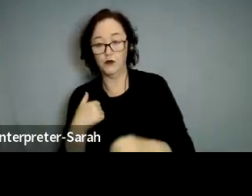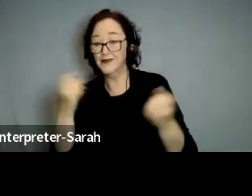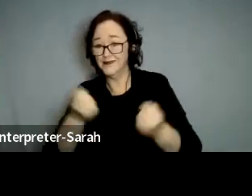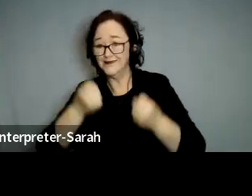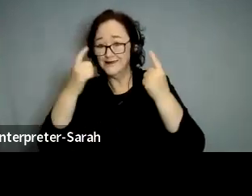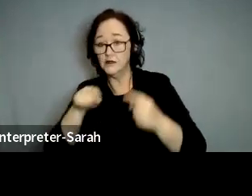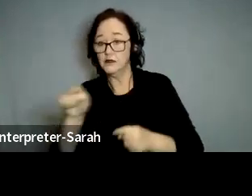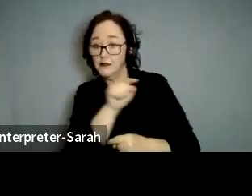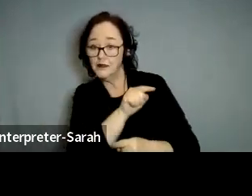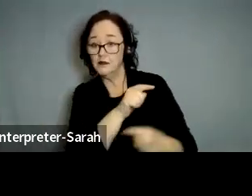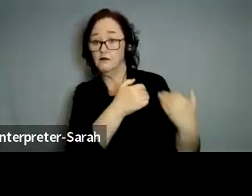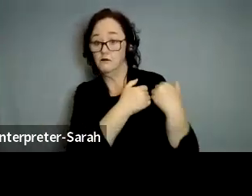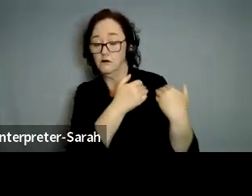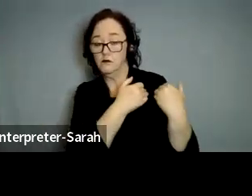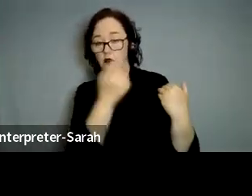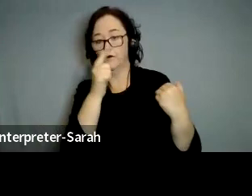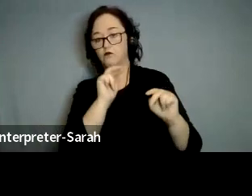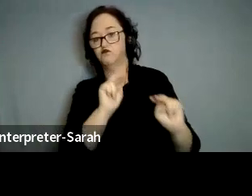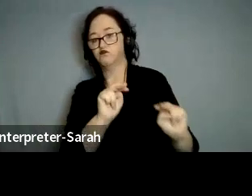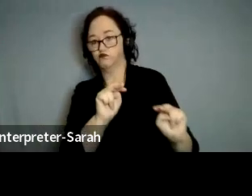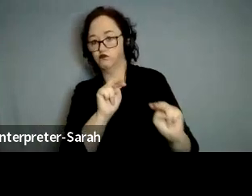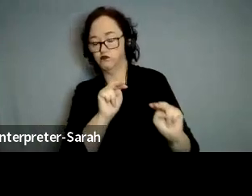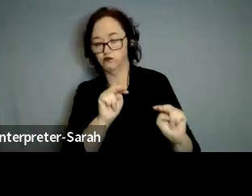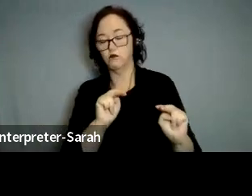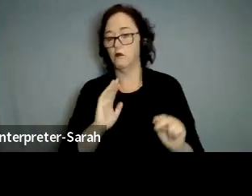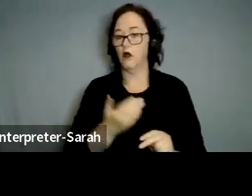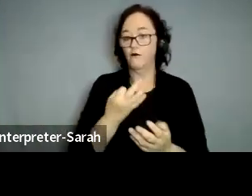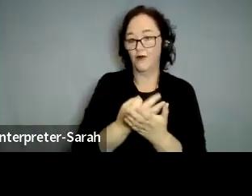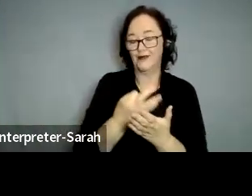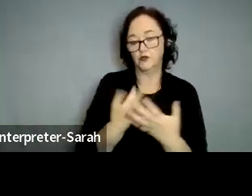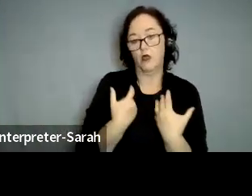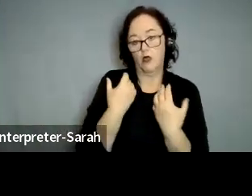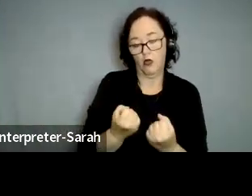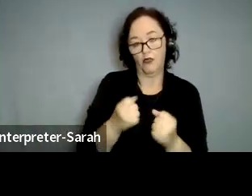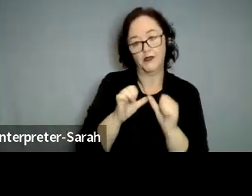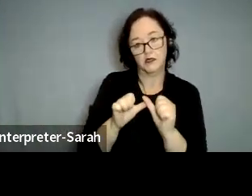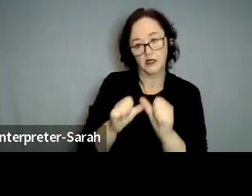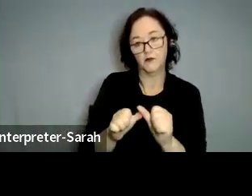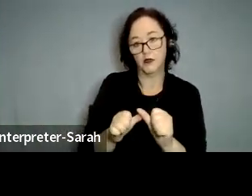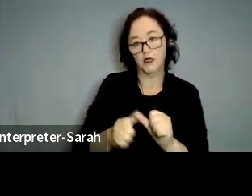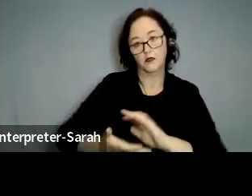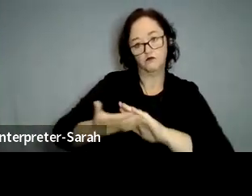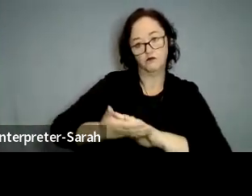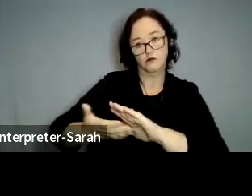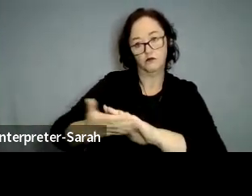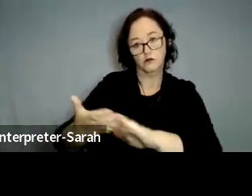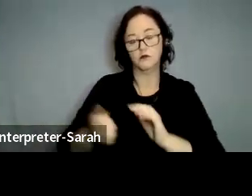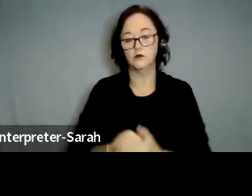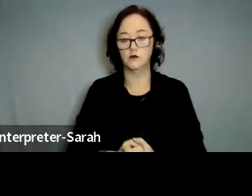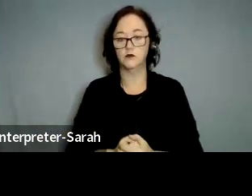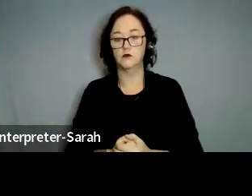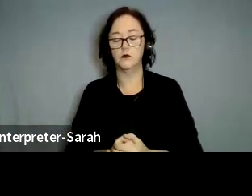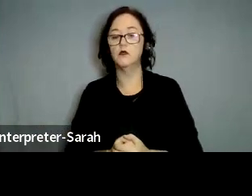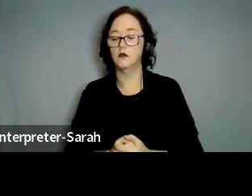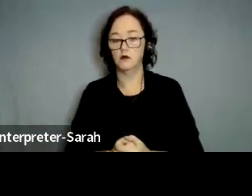responsibility for oversight for our financial health and sustainability, and for, as we see here, ensuring compliance